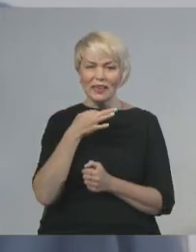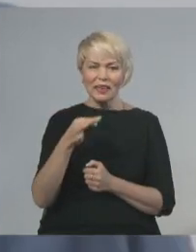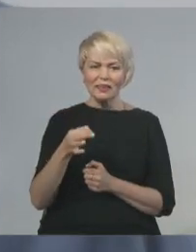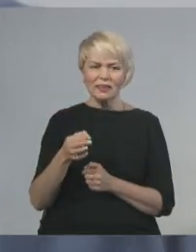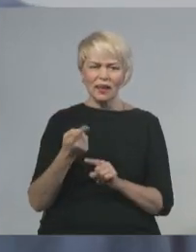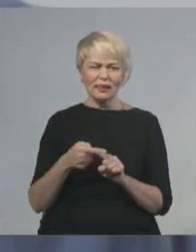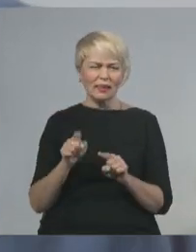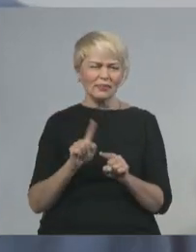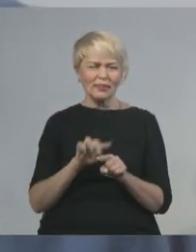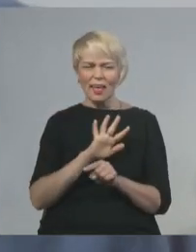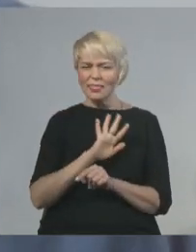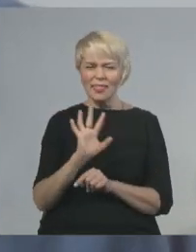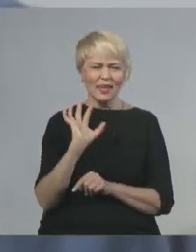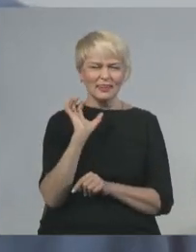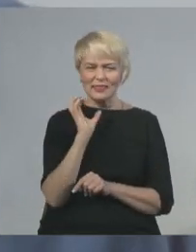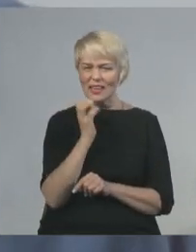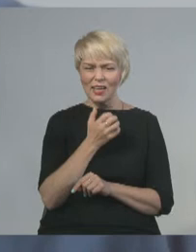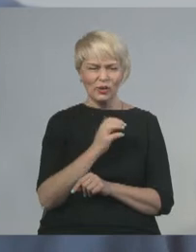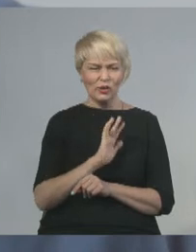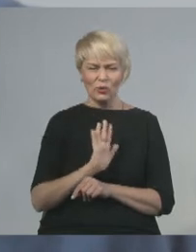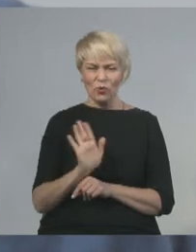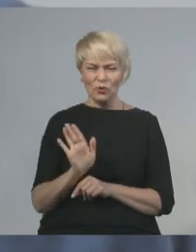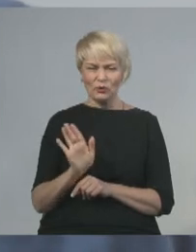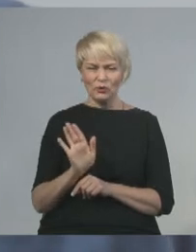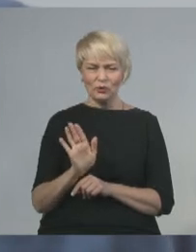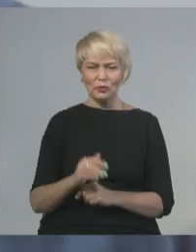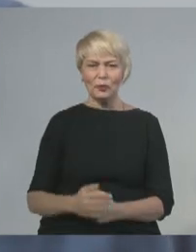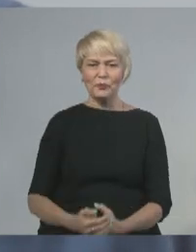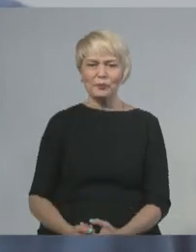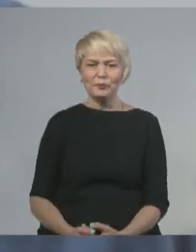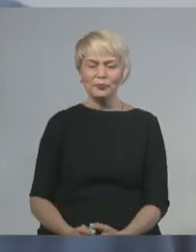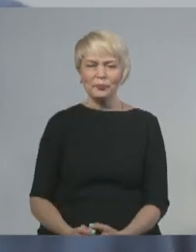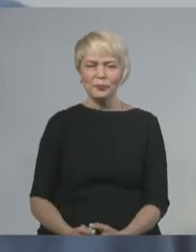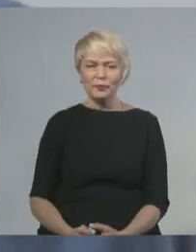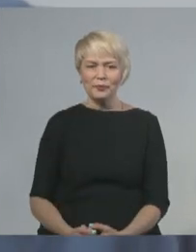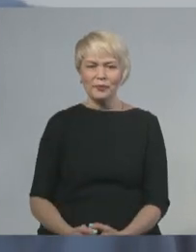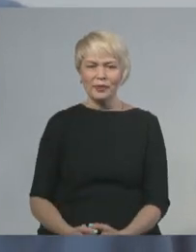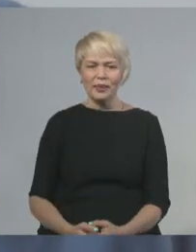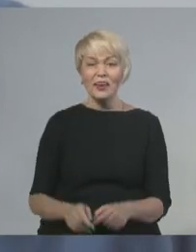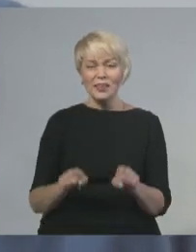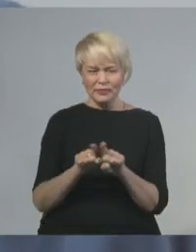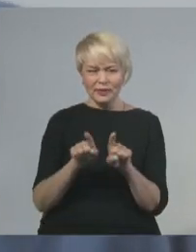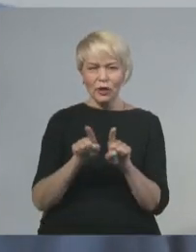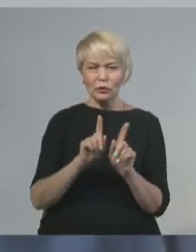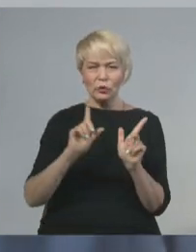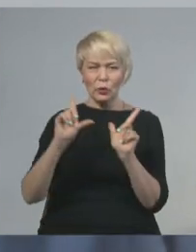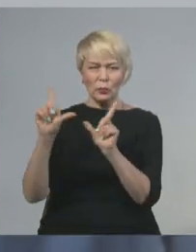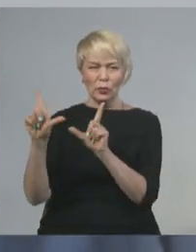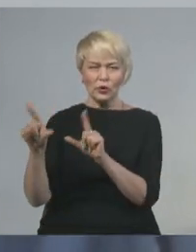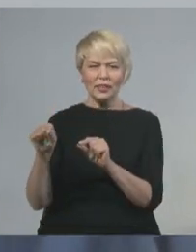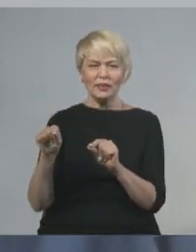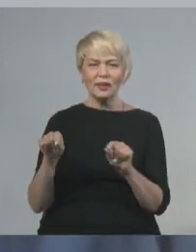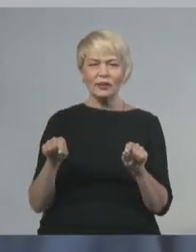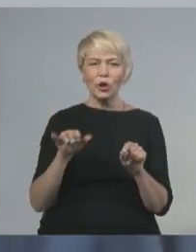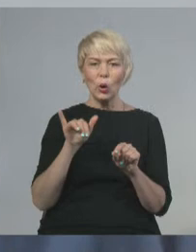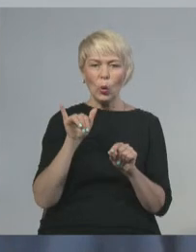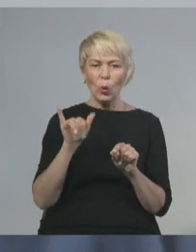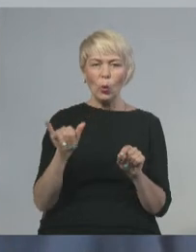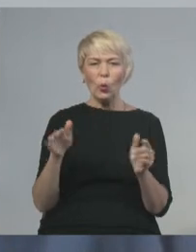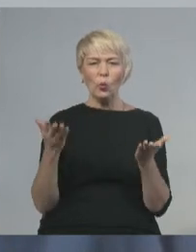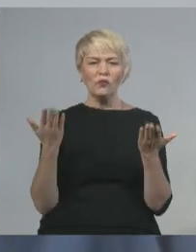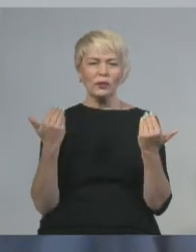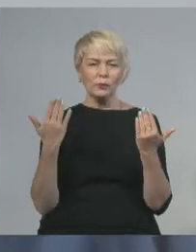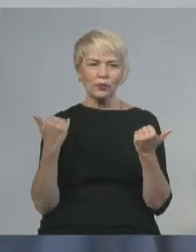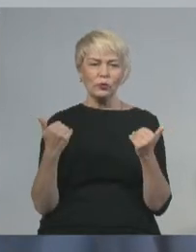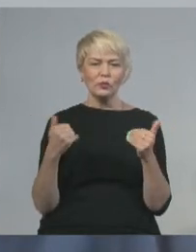that that's uh serious we are going on holiday we are going to italy and then the government closed the